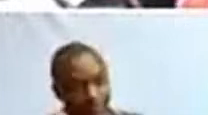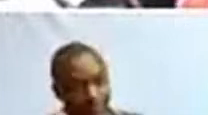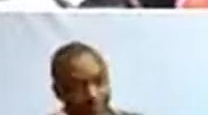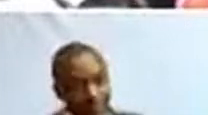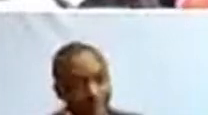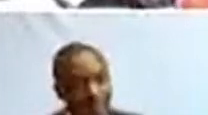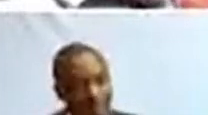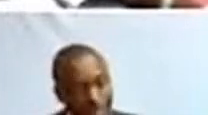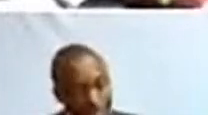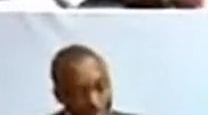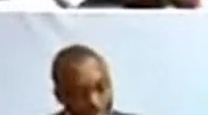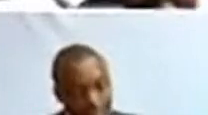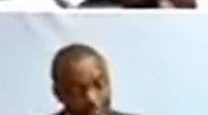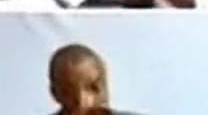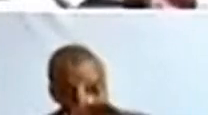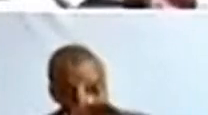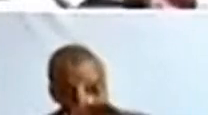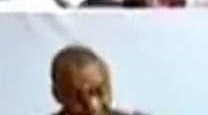this report.